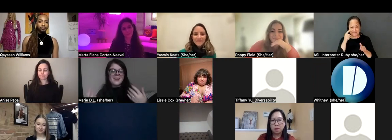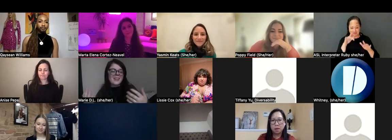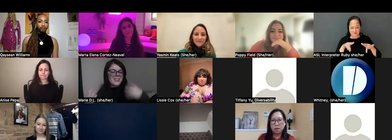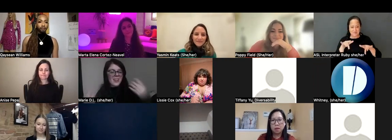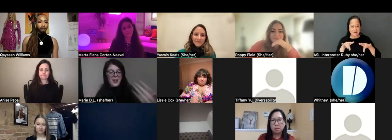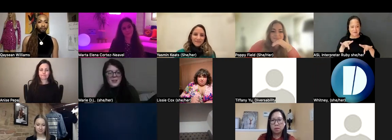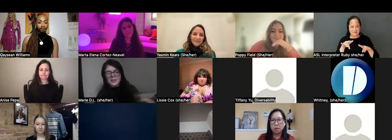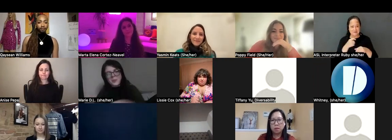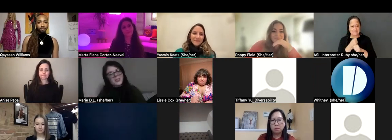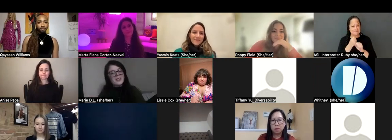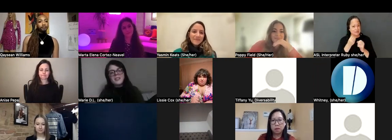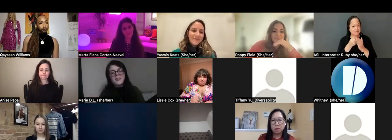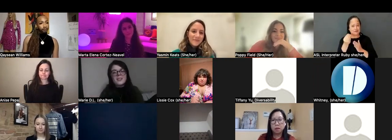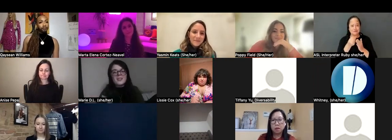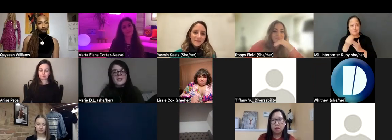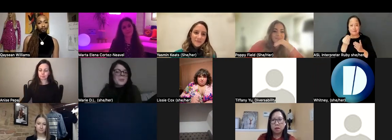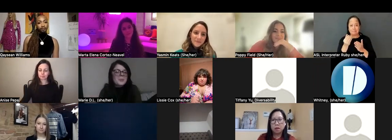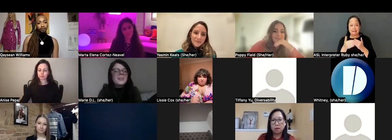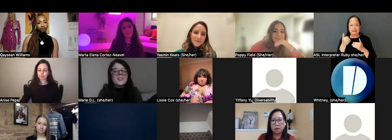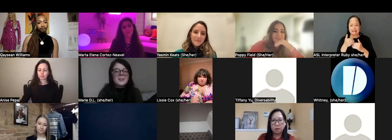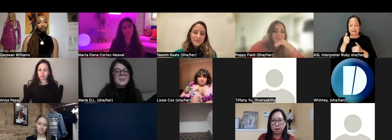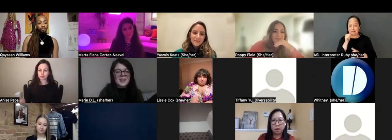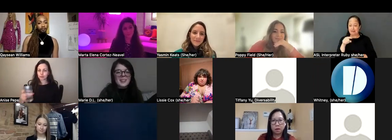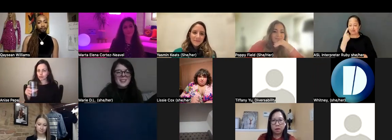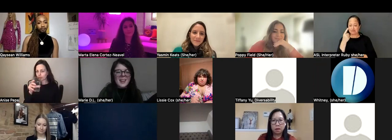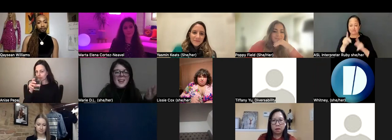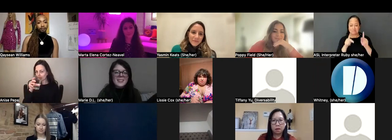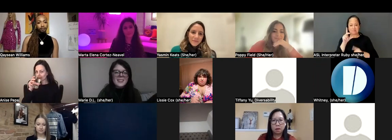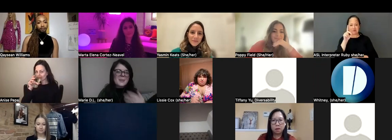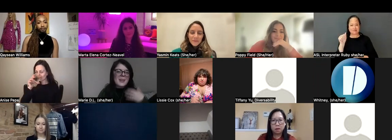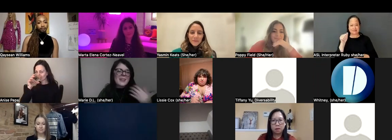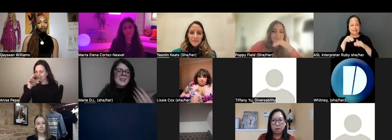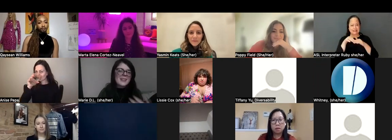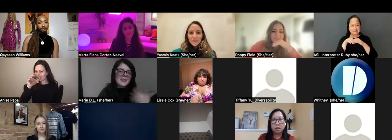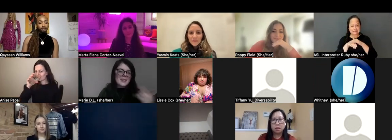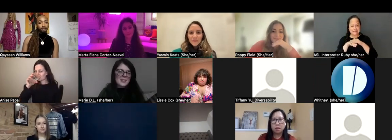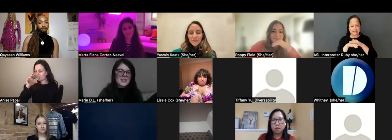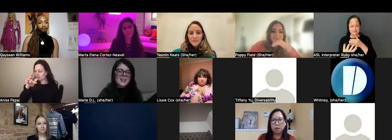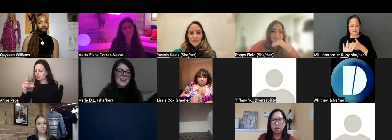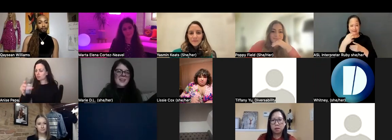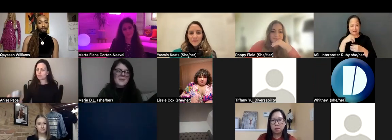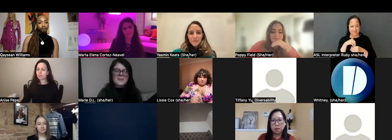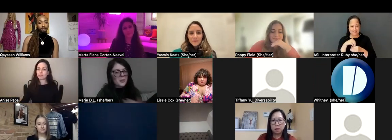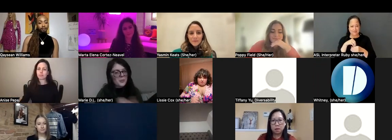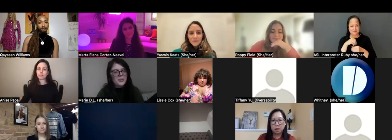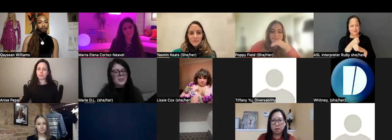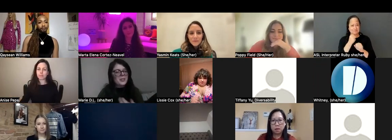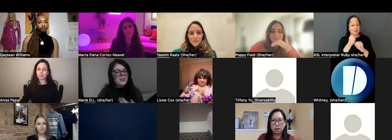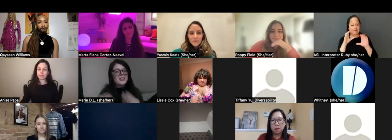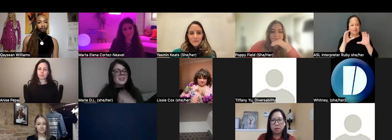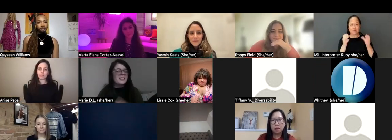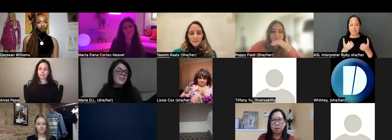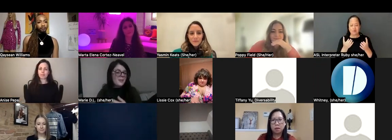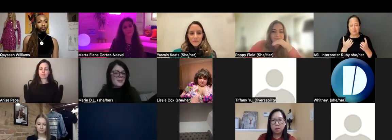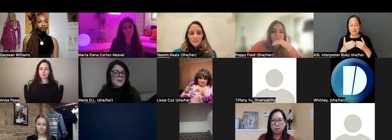make shopping so much easier, not just for people with disabilities. Accessibility and inclusion, it would make the world so